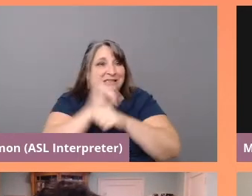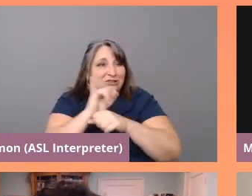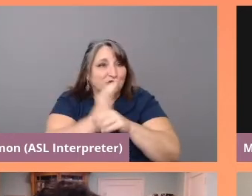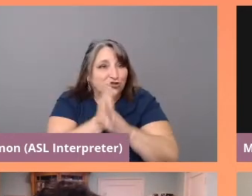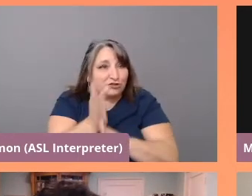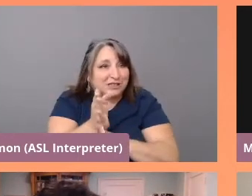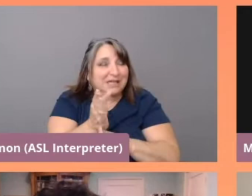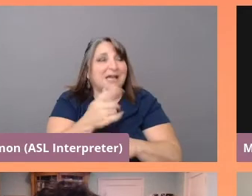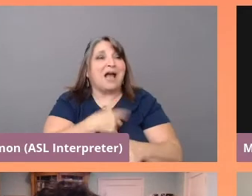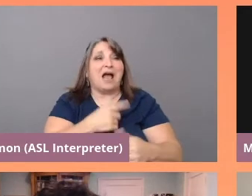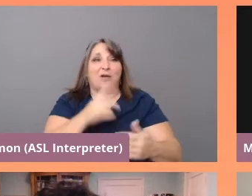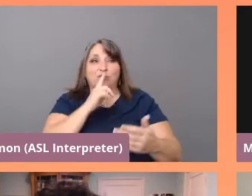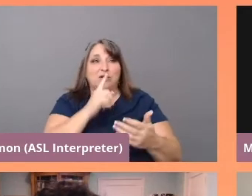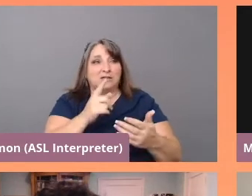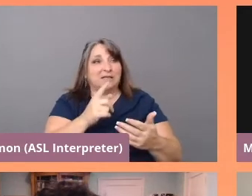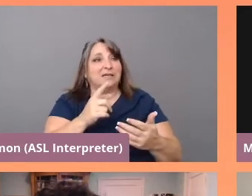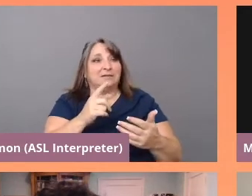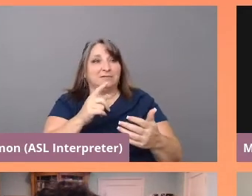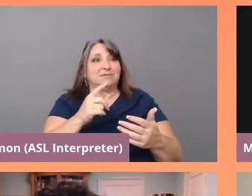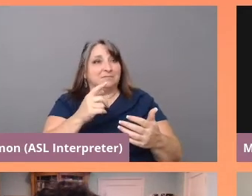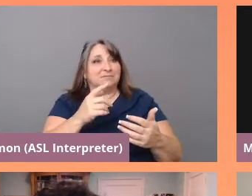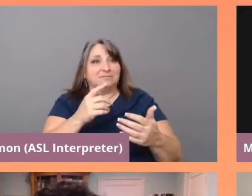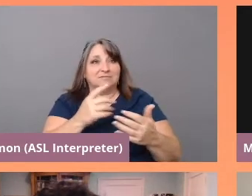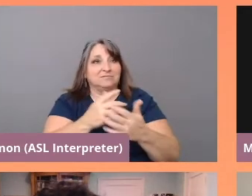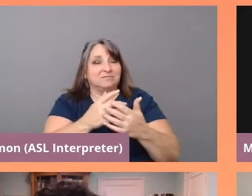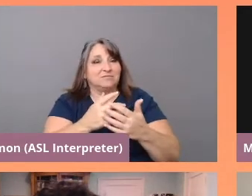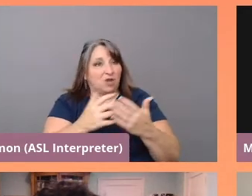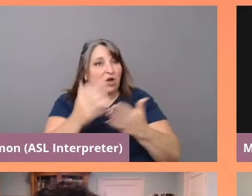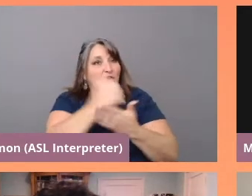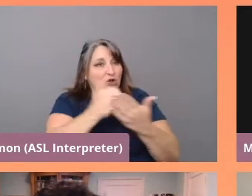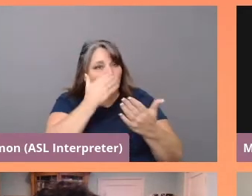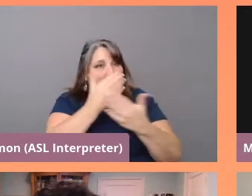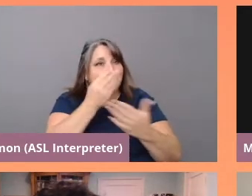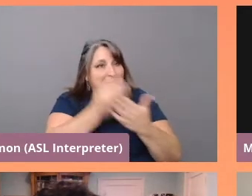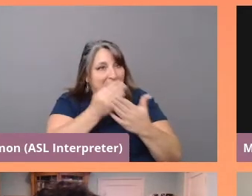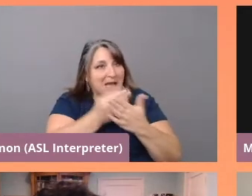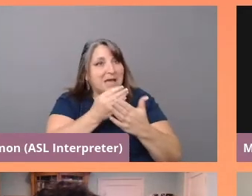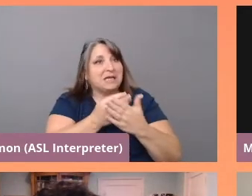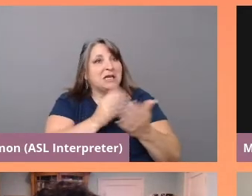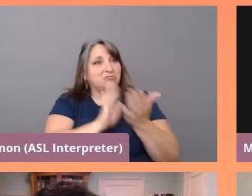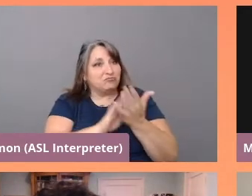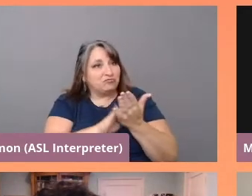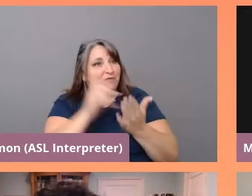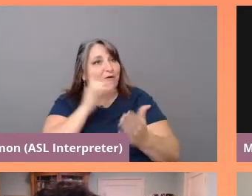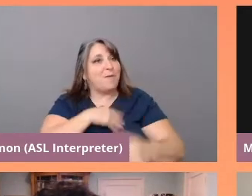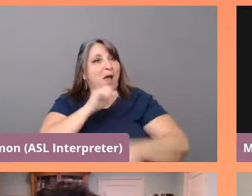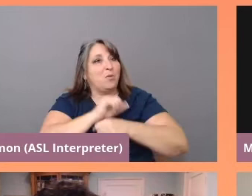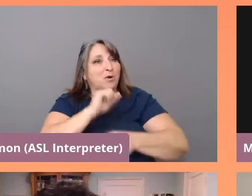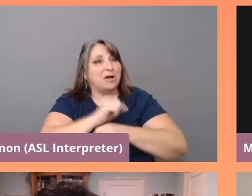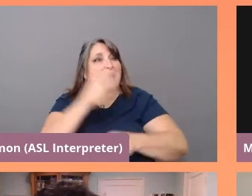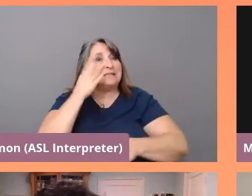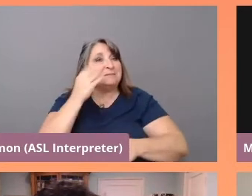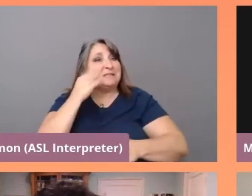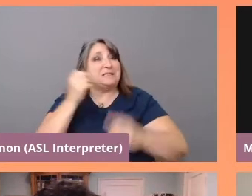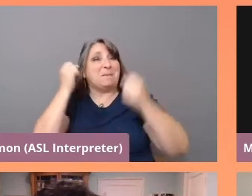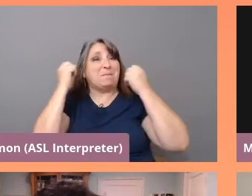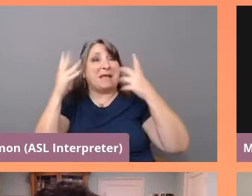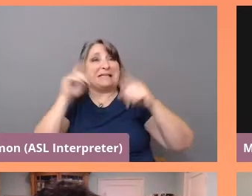and for my work, and have had experience in multiple rooms that I have been